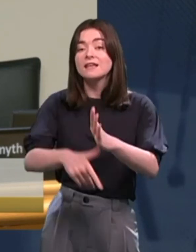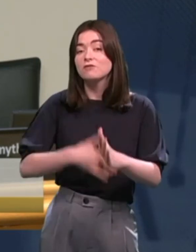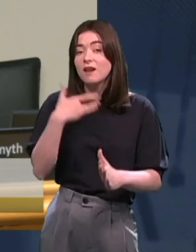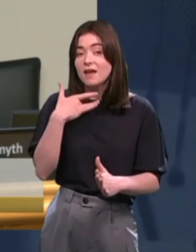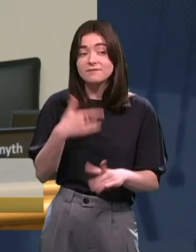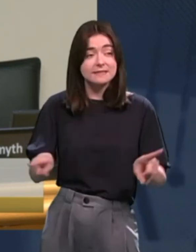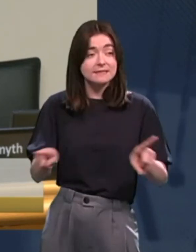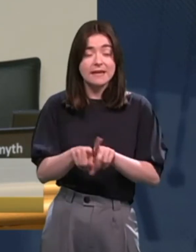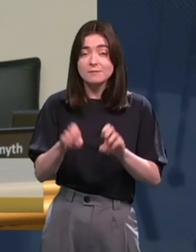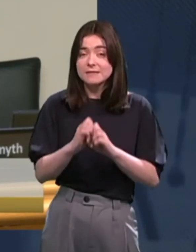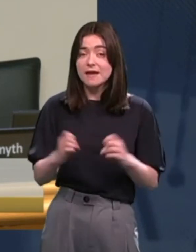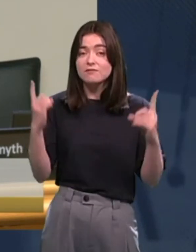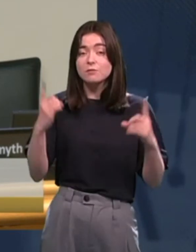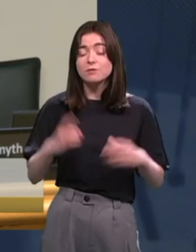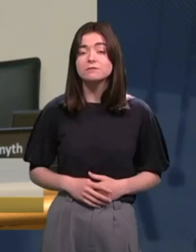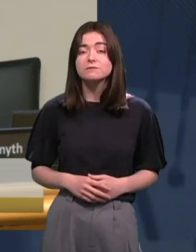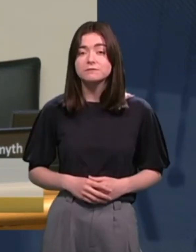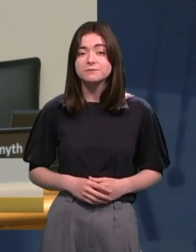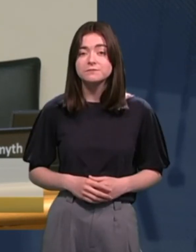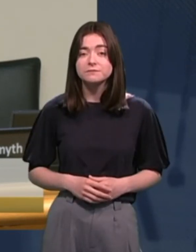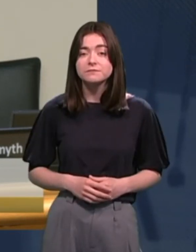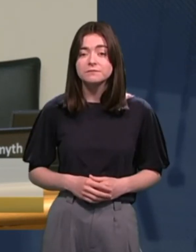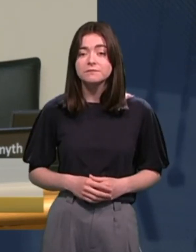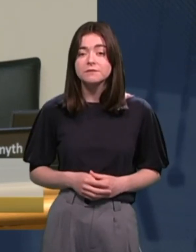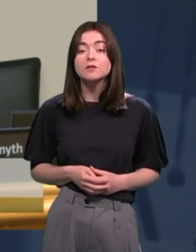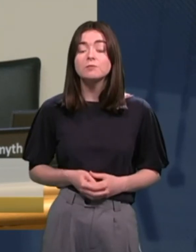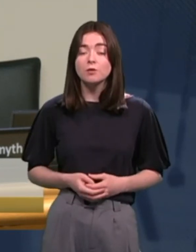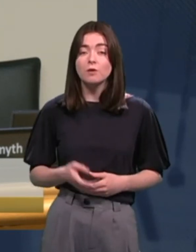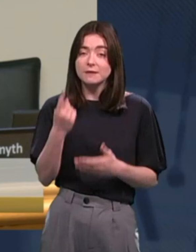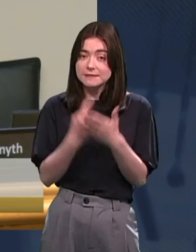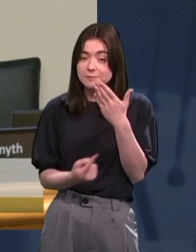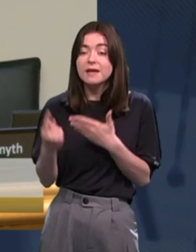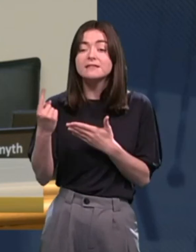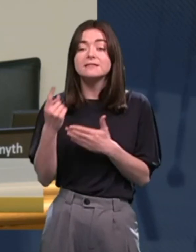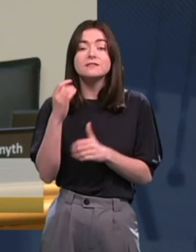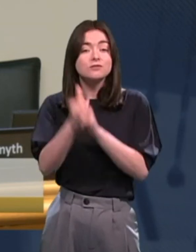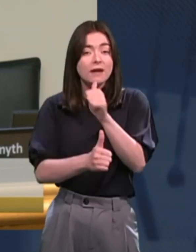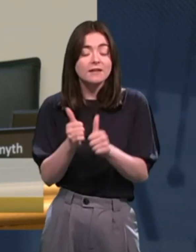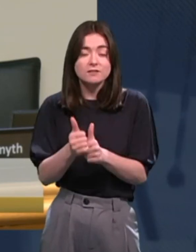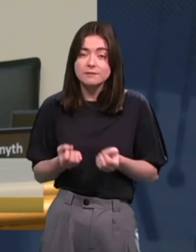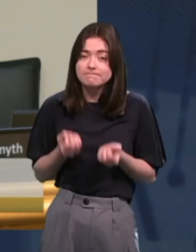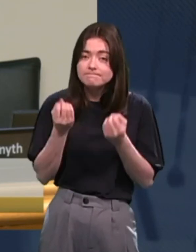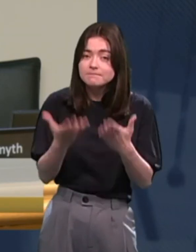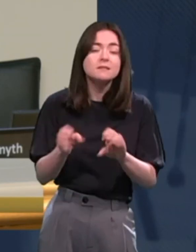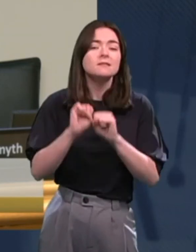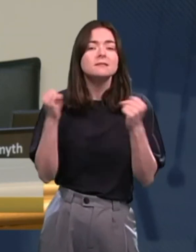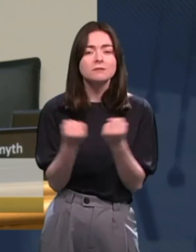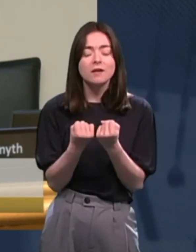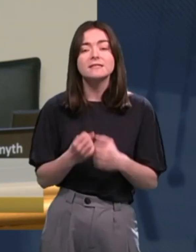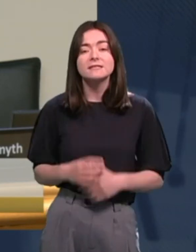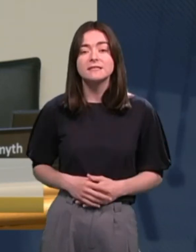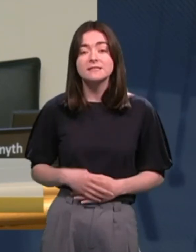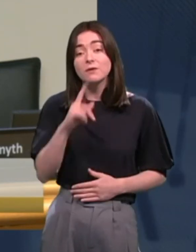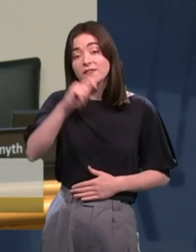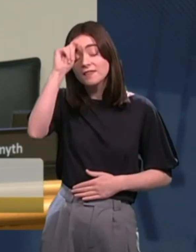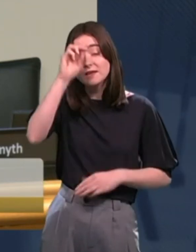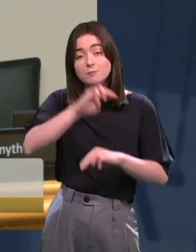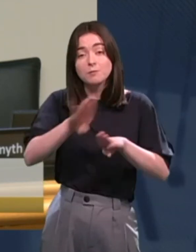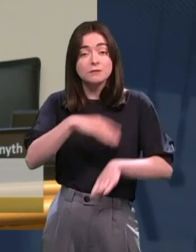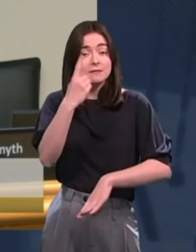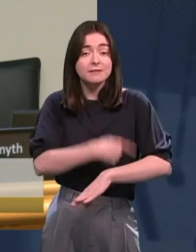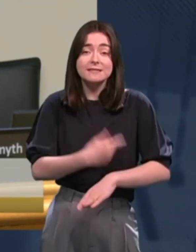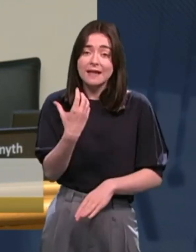us all, you become independent, you become an active contributing citizen. So I think people with disabilities have a right,